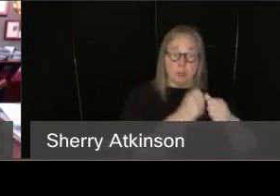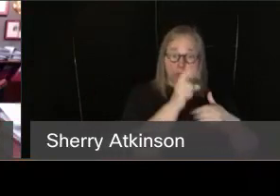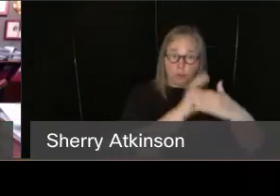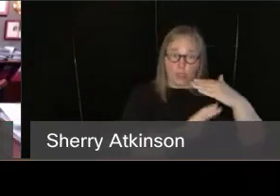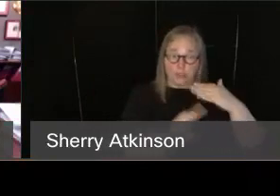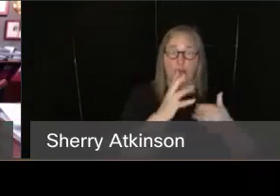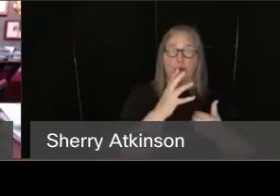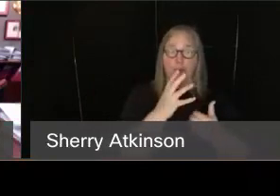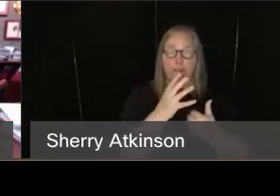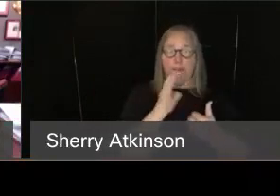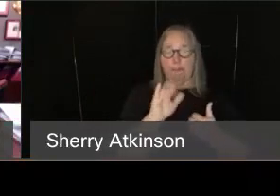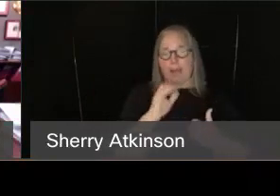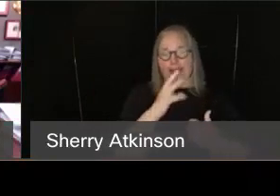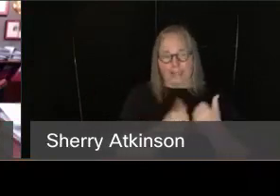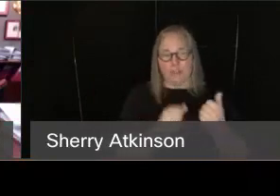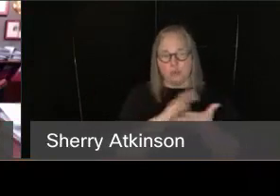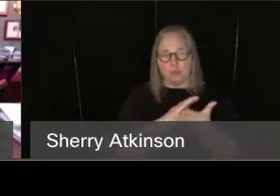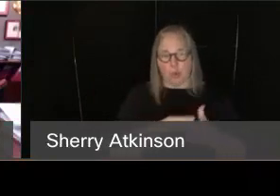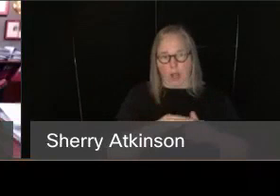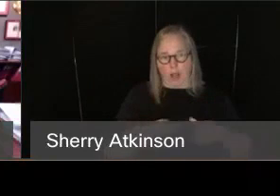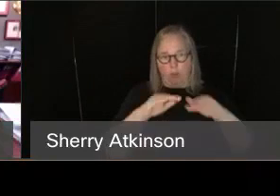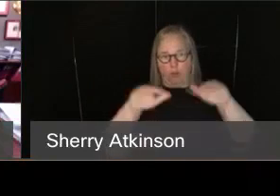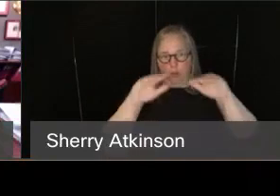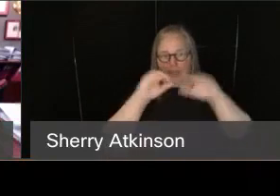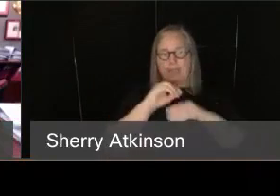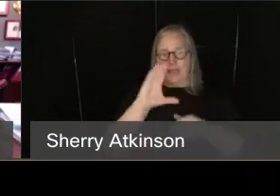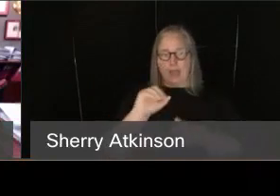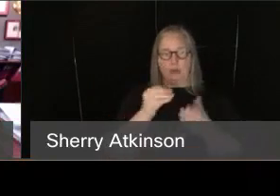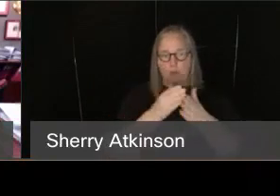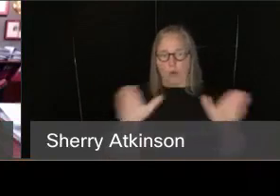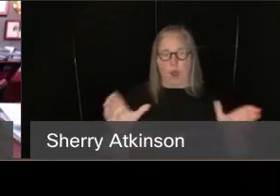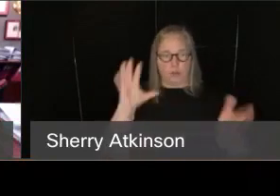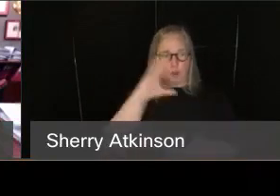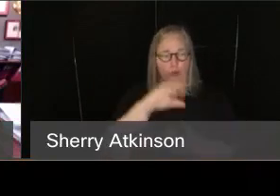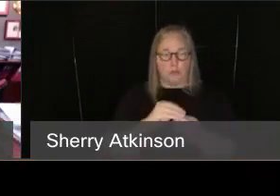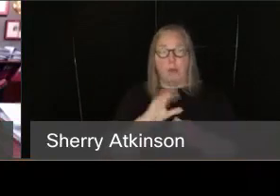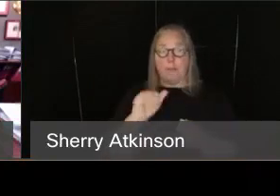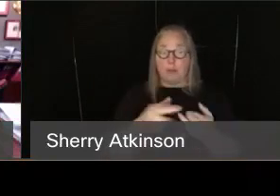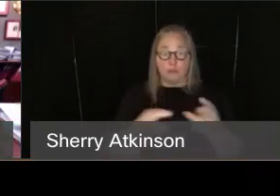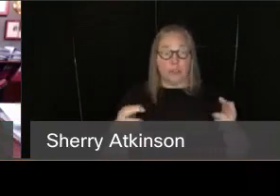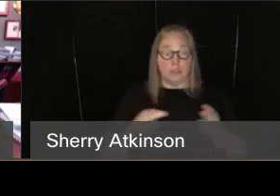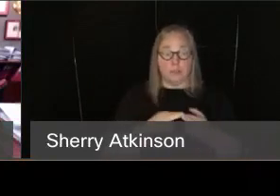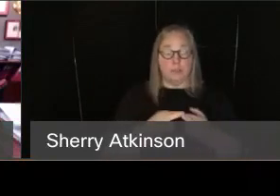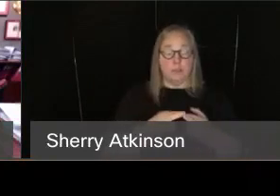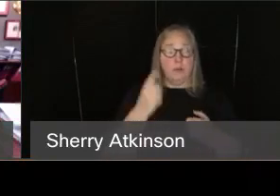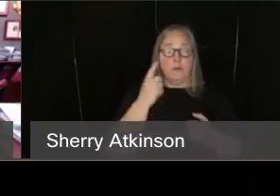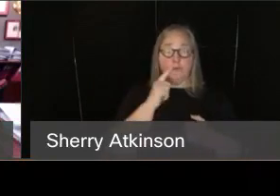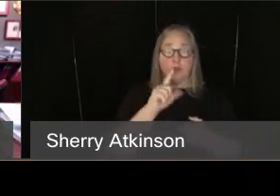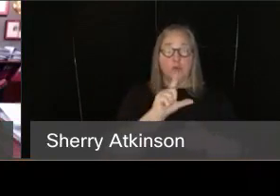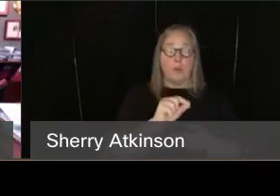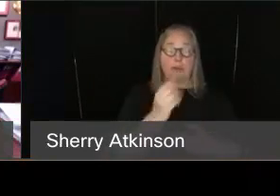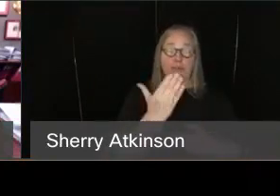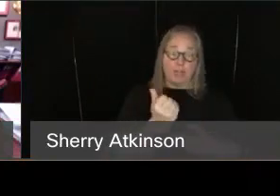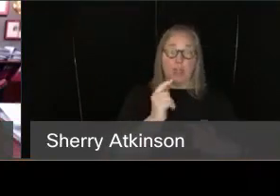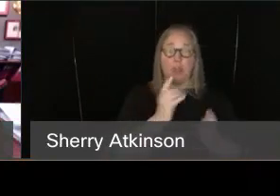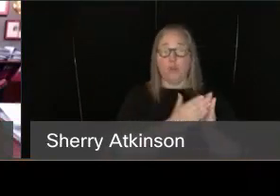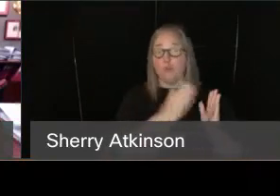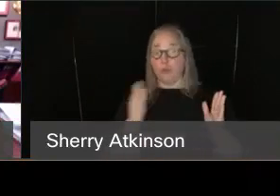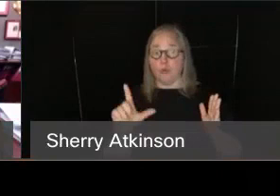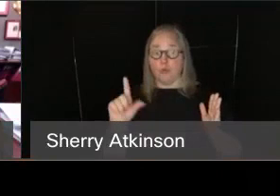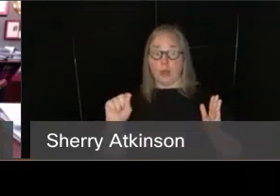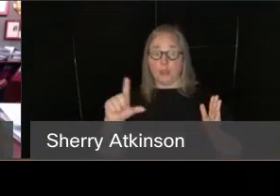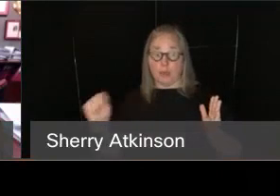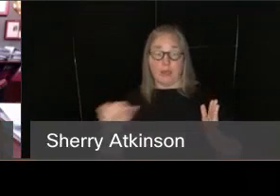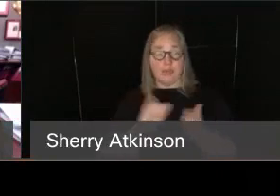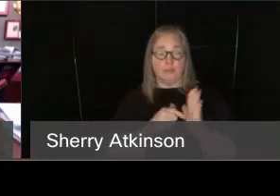level and countywide totals. Region for 2015 through 2020. This illustrates the school